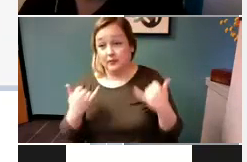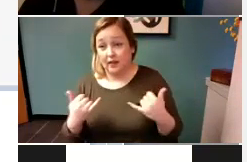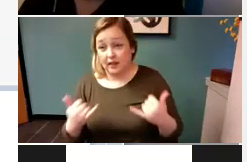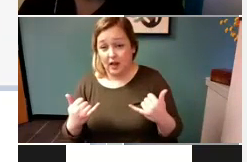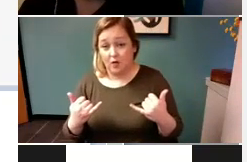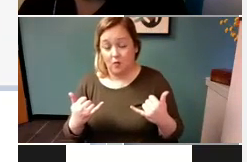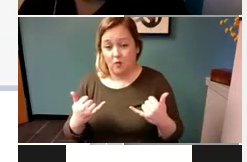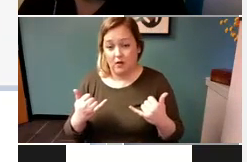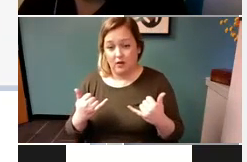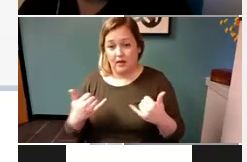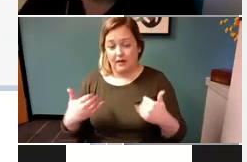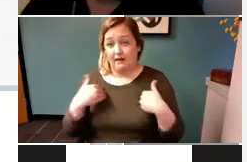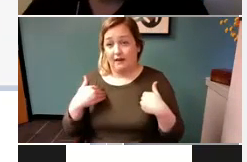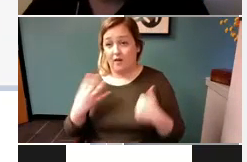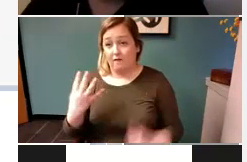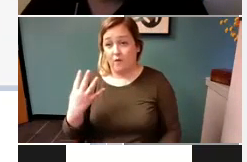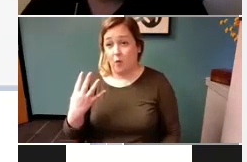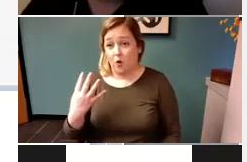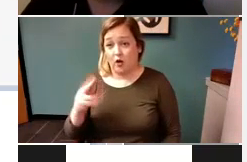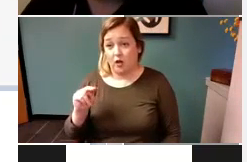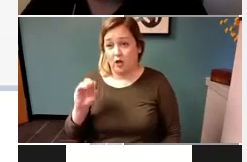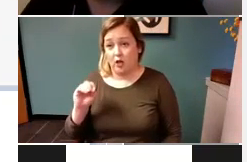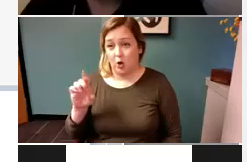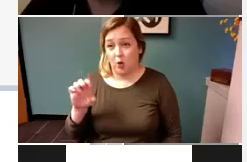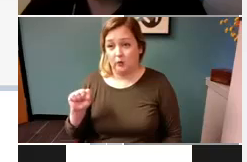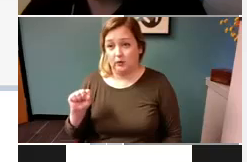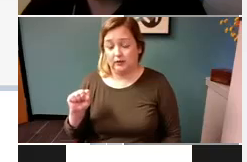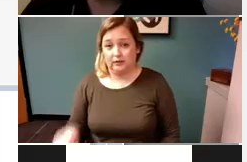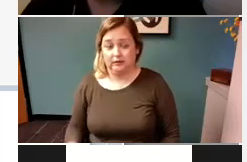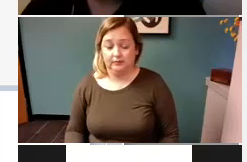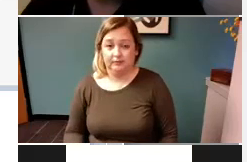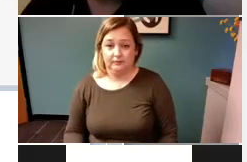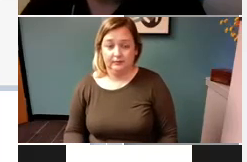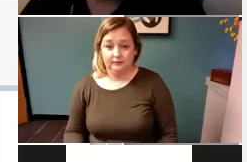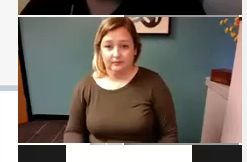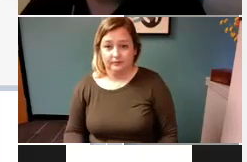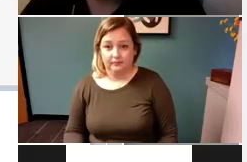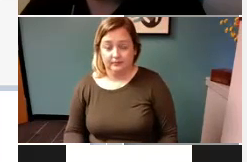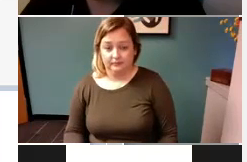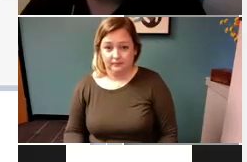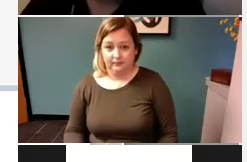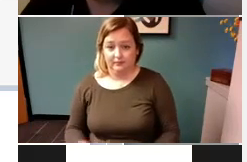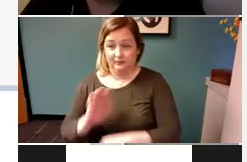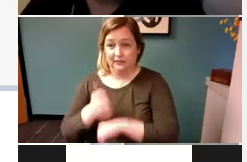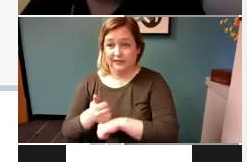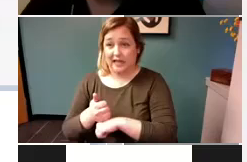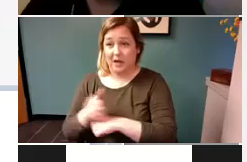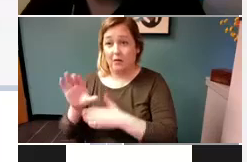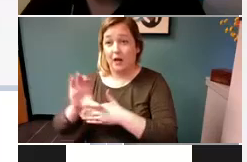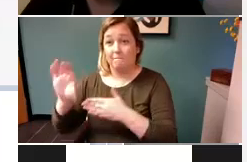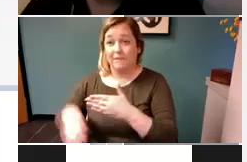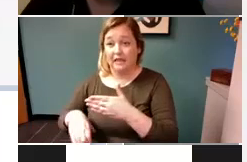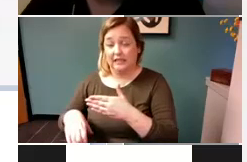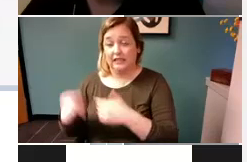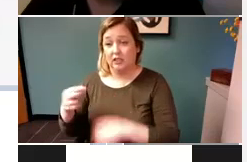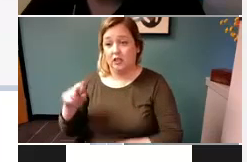4 nodes instead of these 3 nodes. So let's have a complete graph. That means that every node is connected